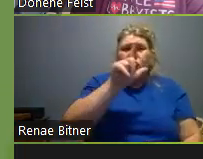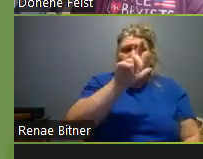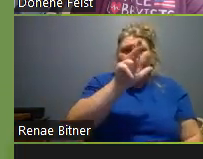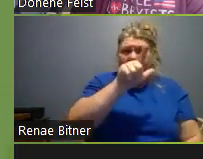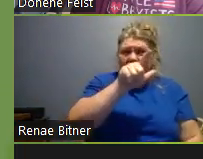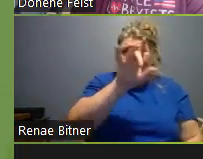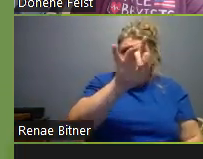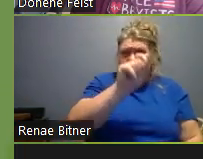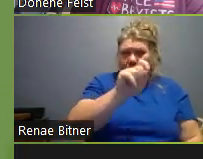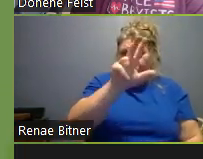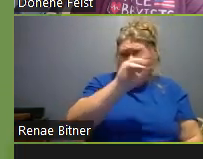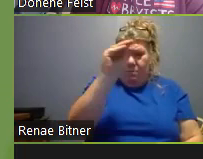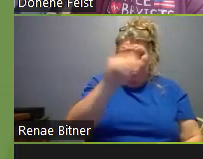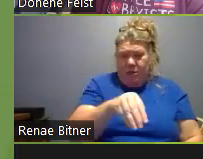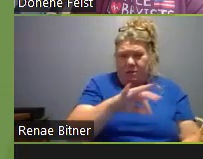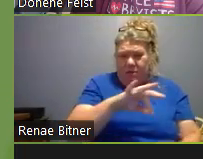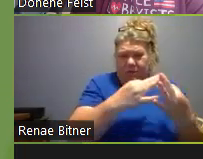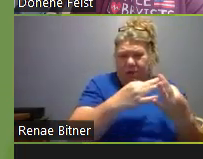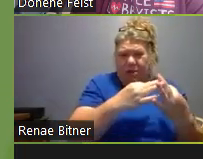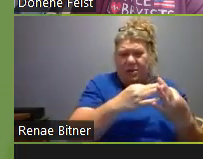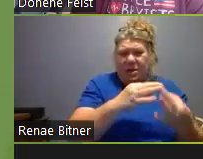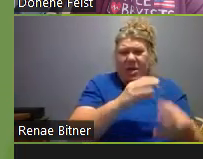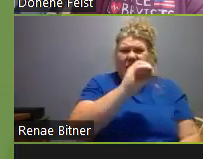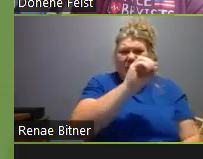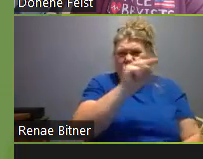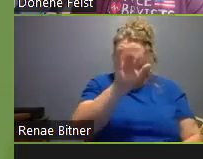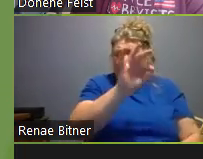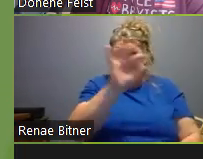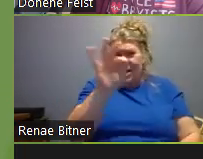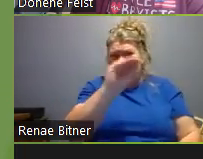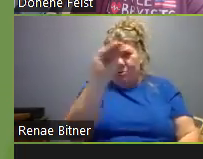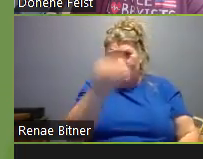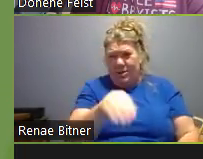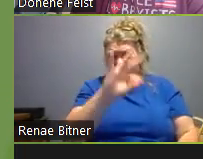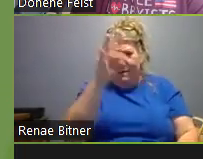28.3% of families fall within that 0 to 99% of federal poverty level.